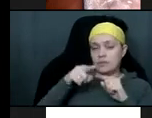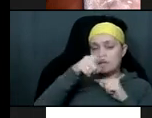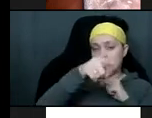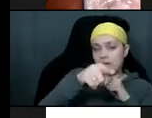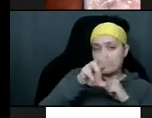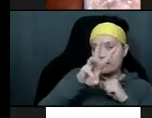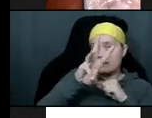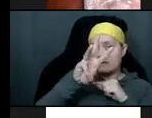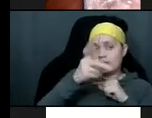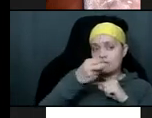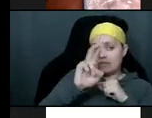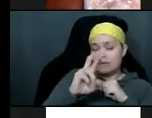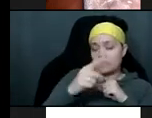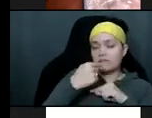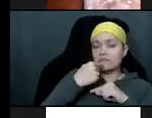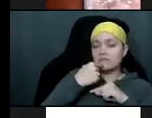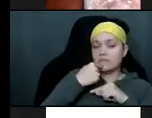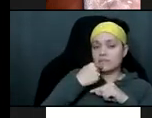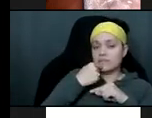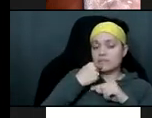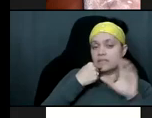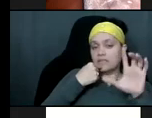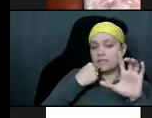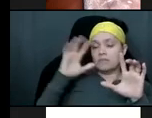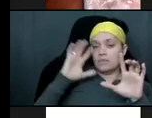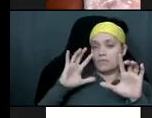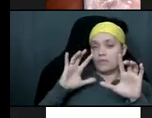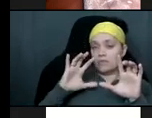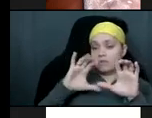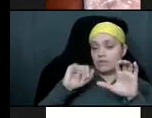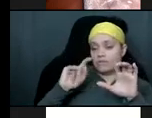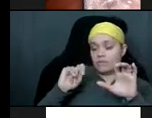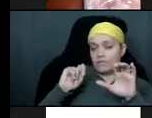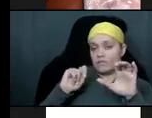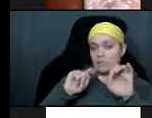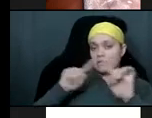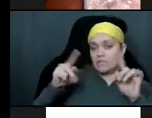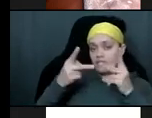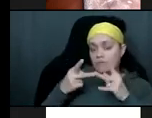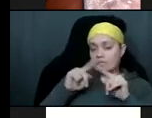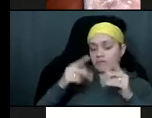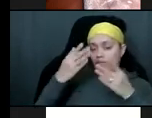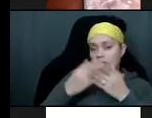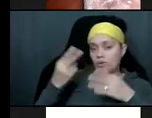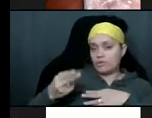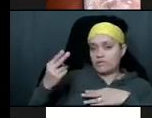Wegener argued that the continents must have been in other places at different points in history,